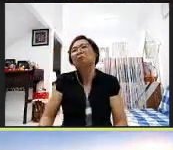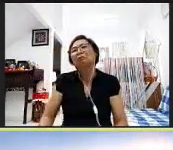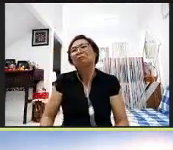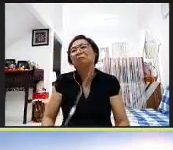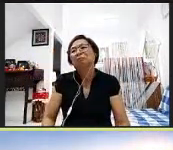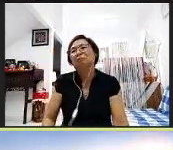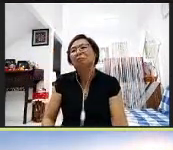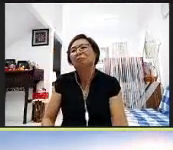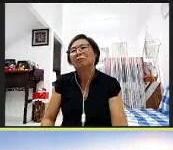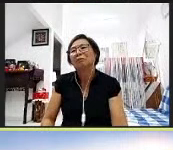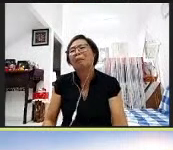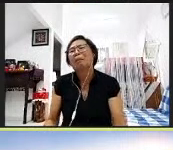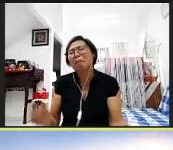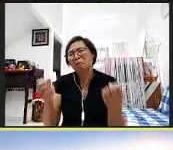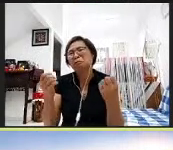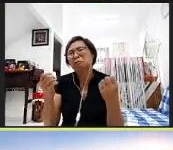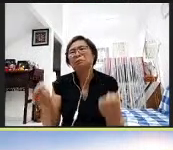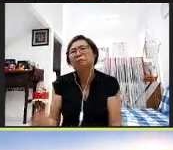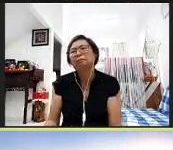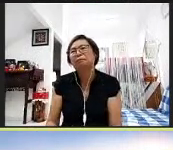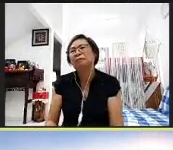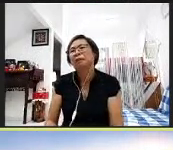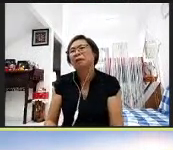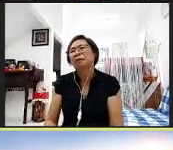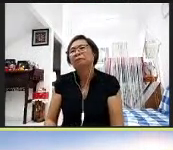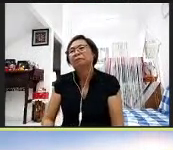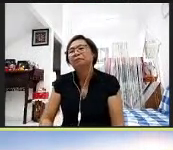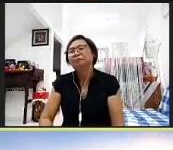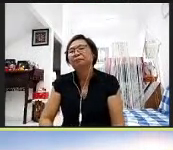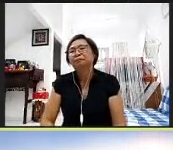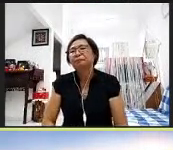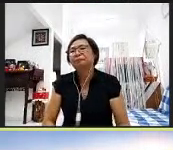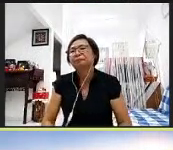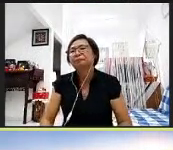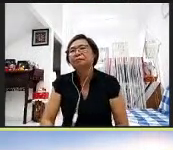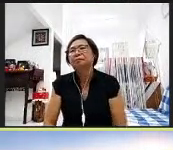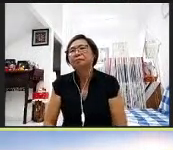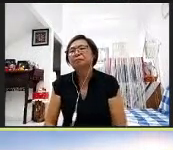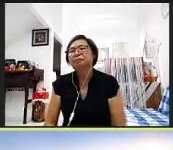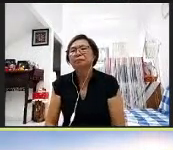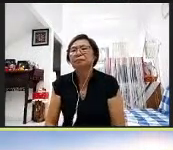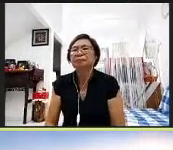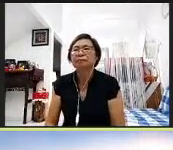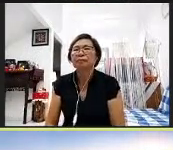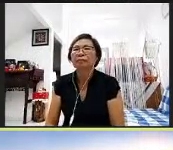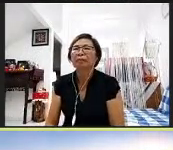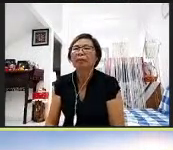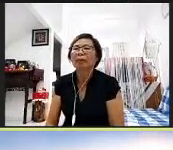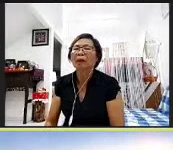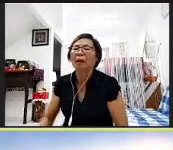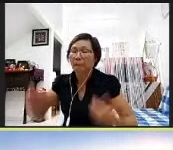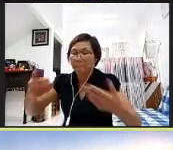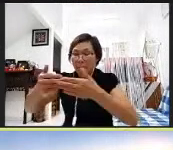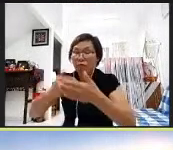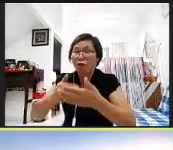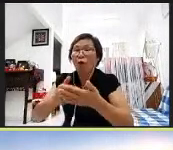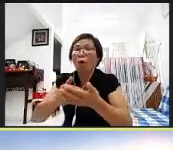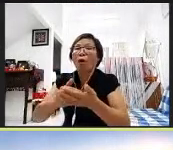And a lot of time before the doctors, you know, put in assisting tube the patients when they